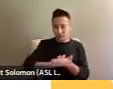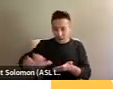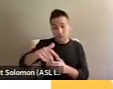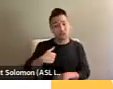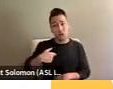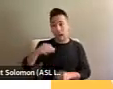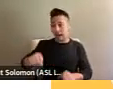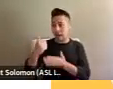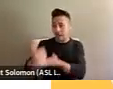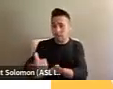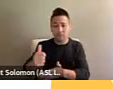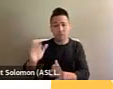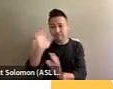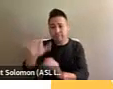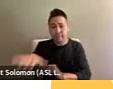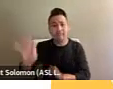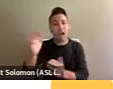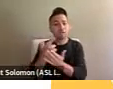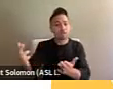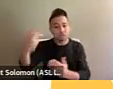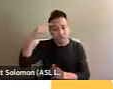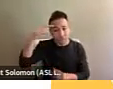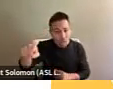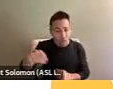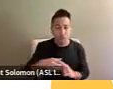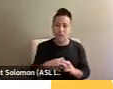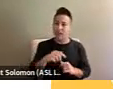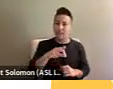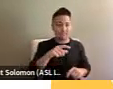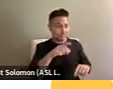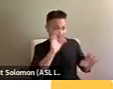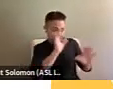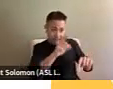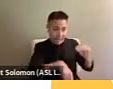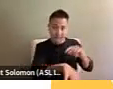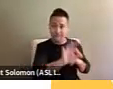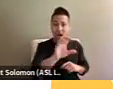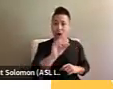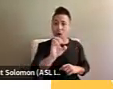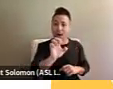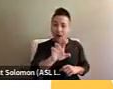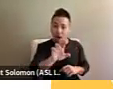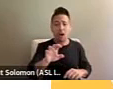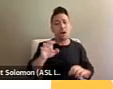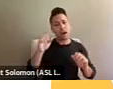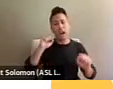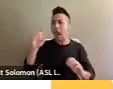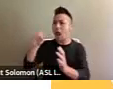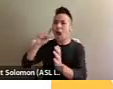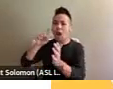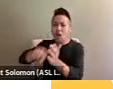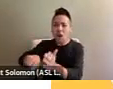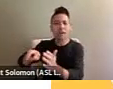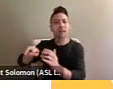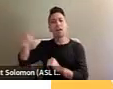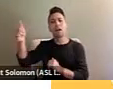you. And if I can't find OER, I can find library databases or other things.